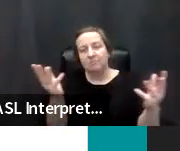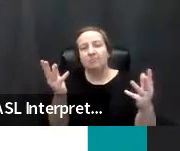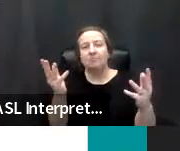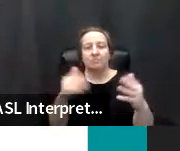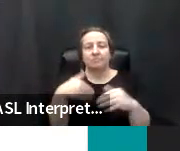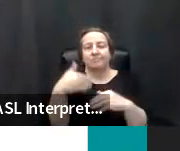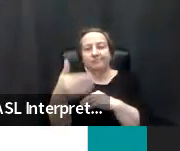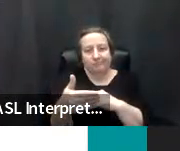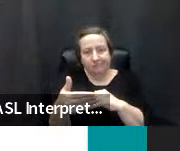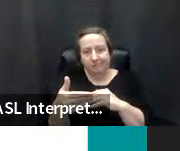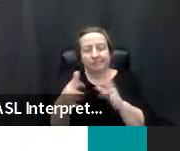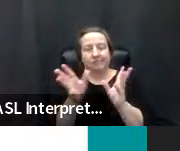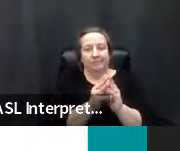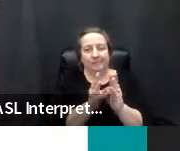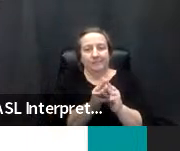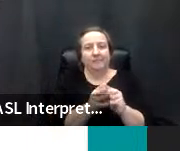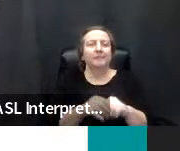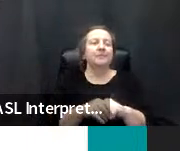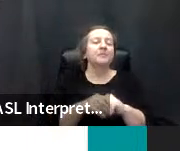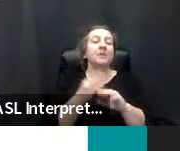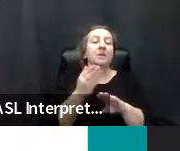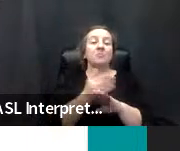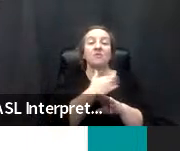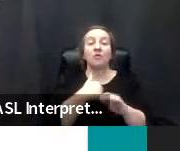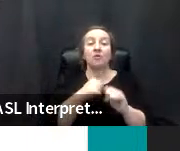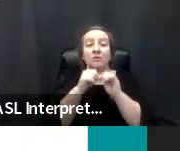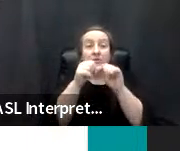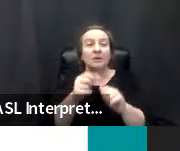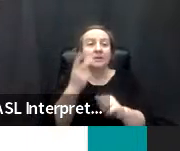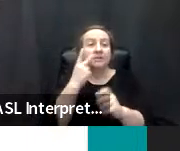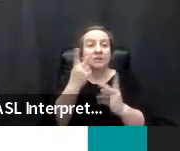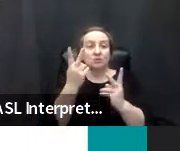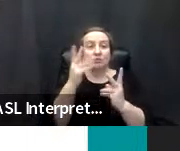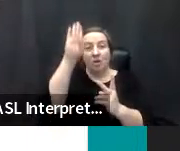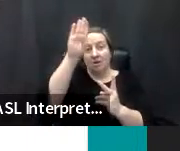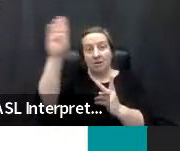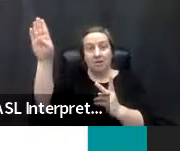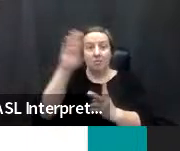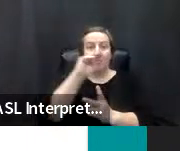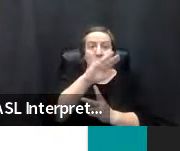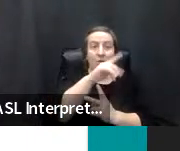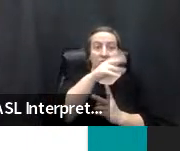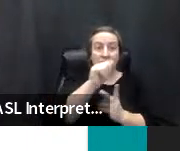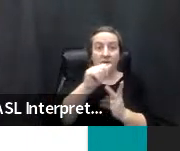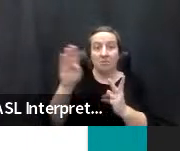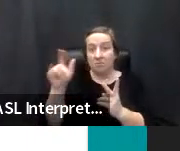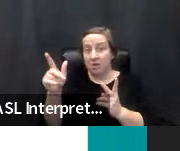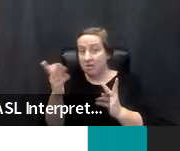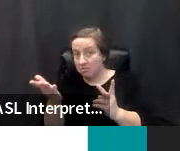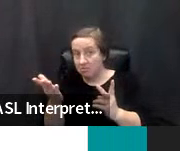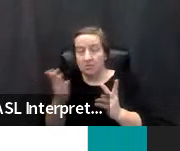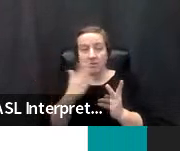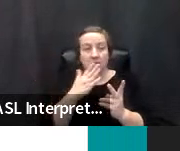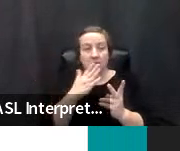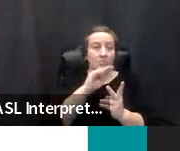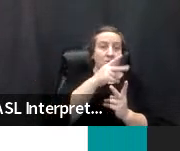our upcoming meeting. And before I continue, I see both Martha and Bill, you both have questions. So please,